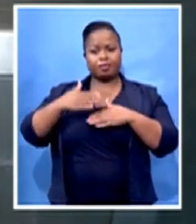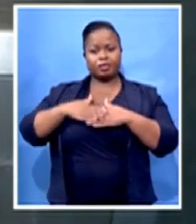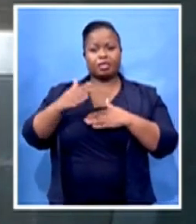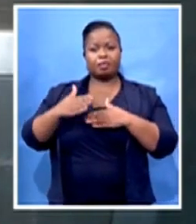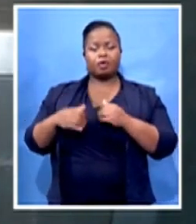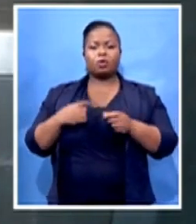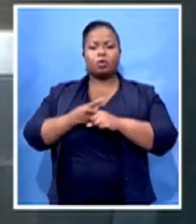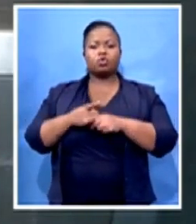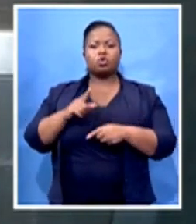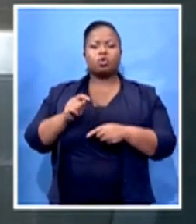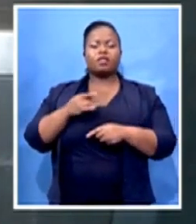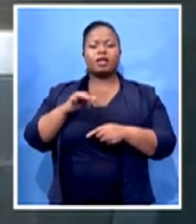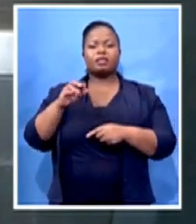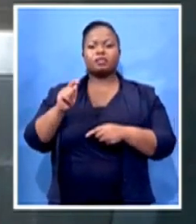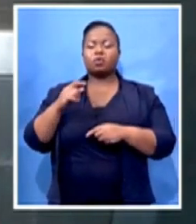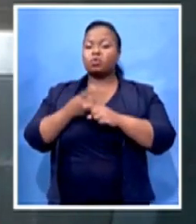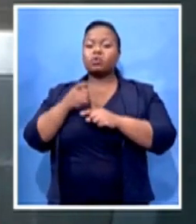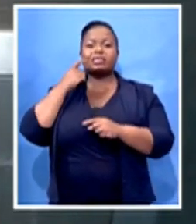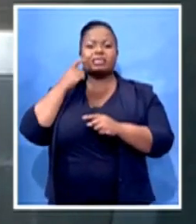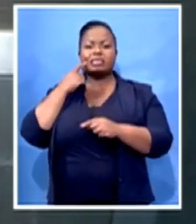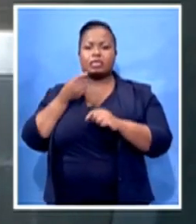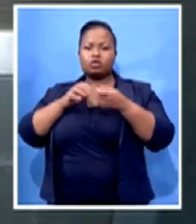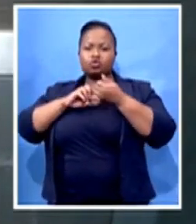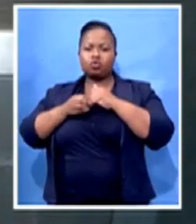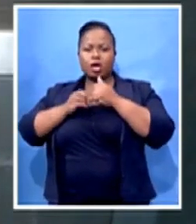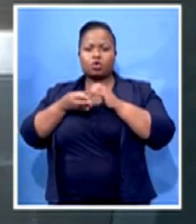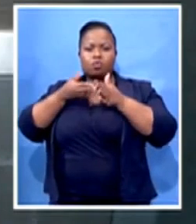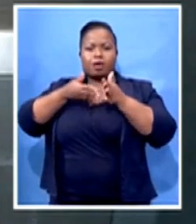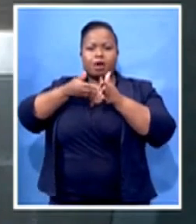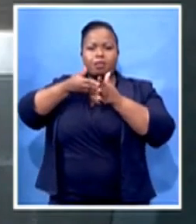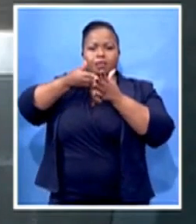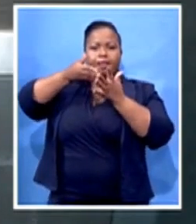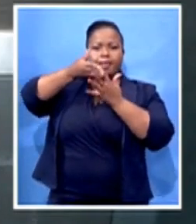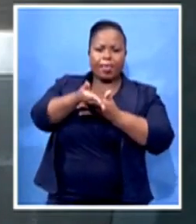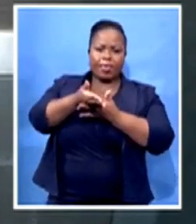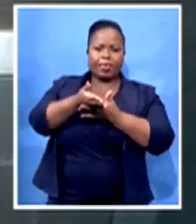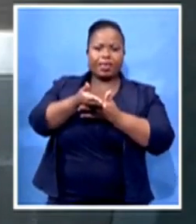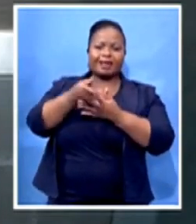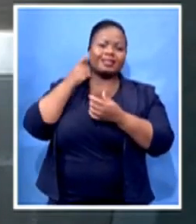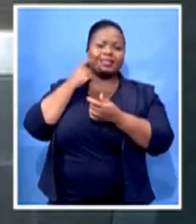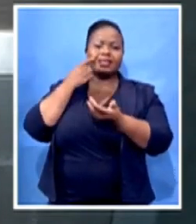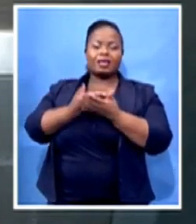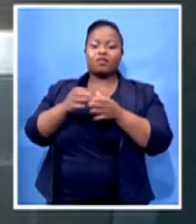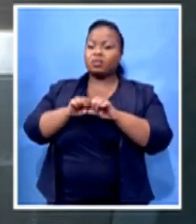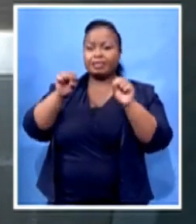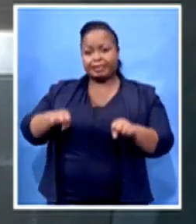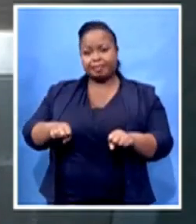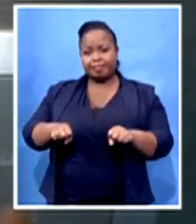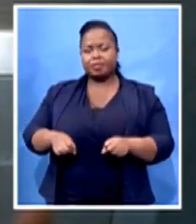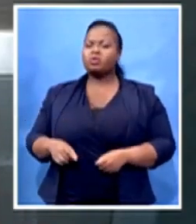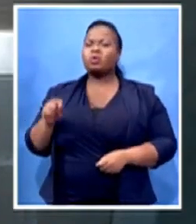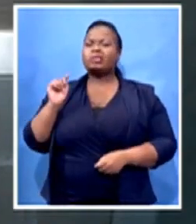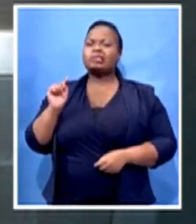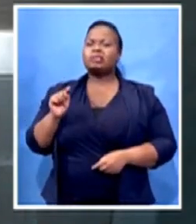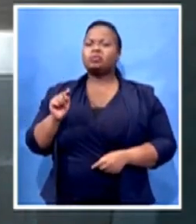constantly looking at new ways to compromise certain systems. So how is that maintained along the way? So,